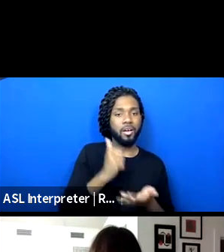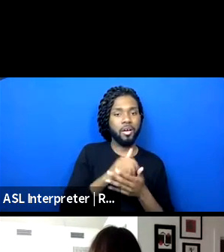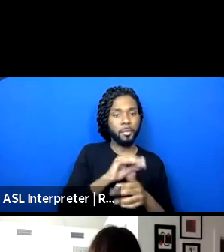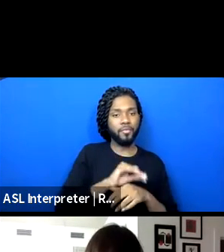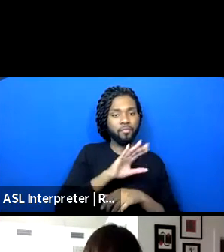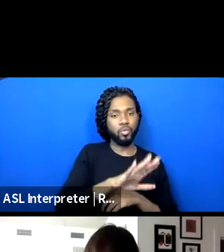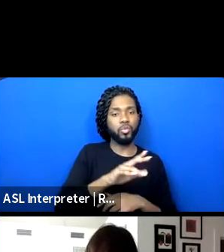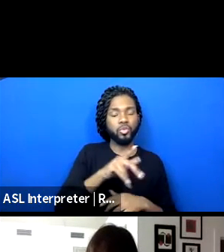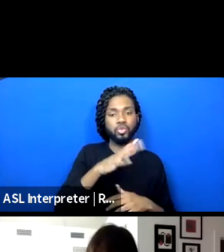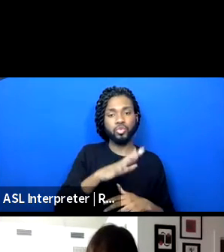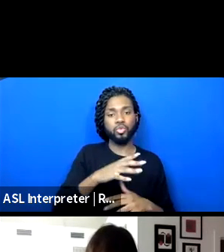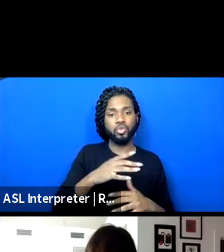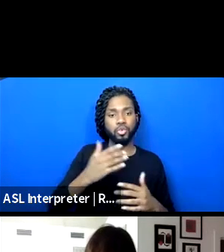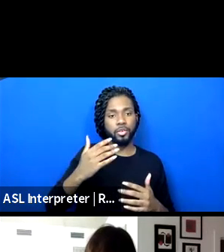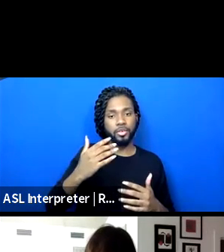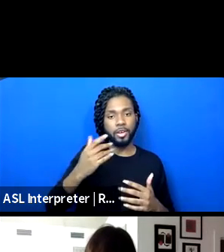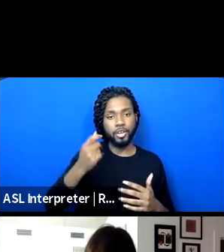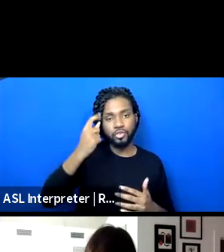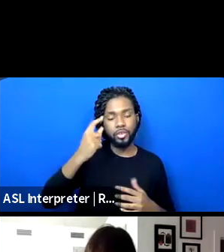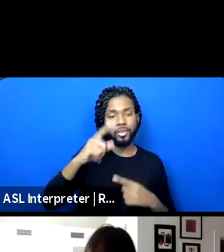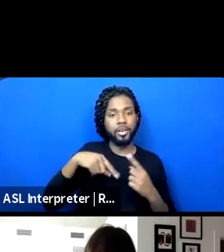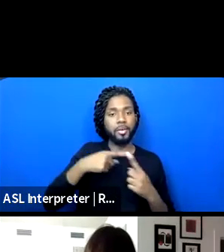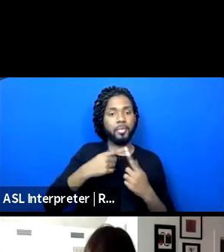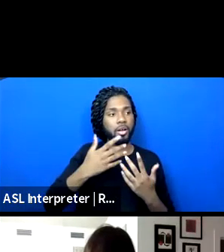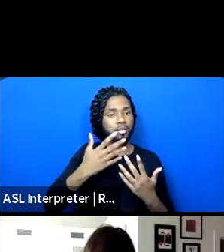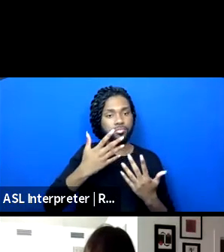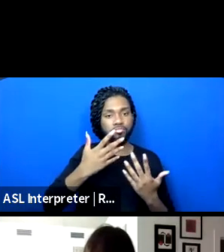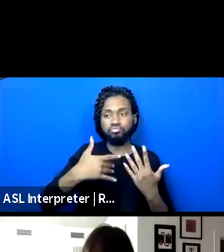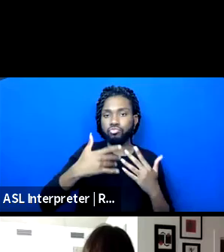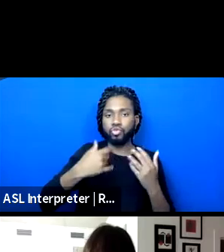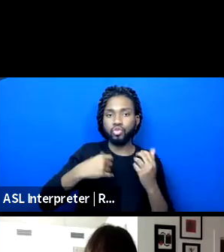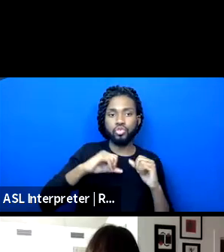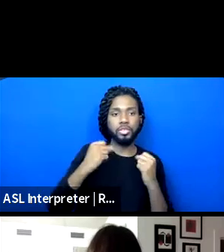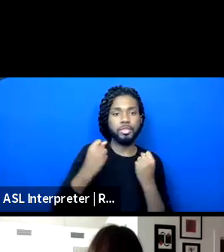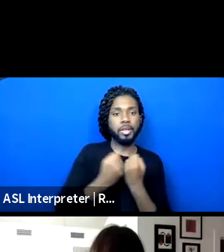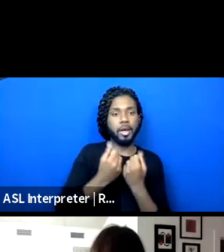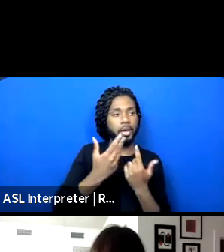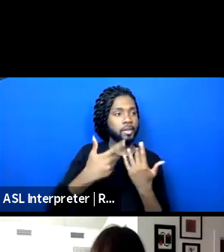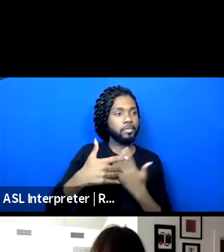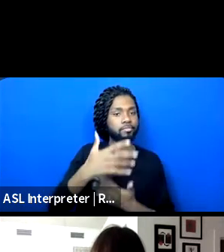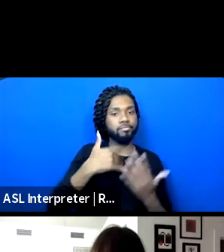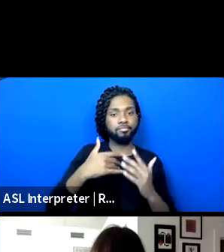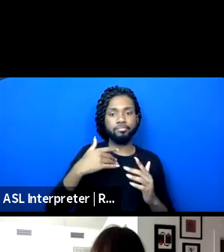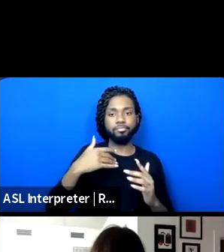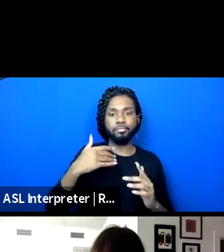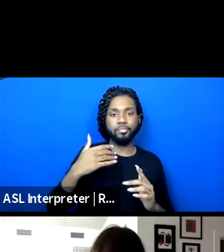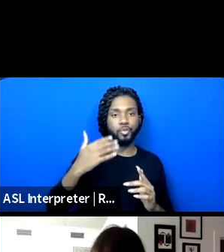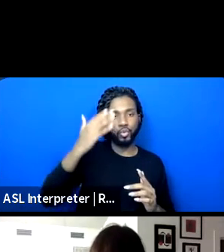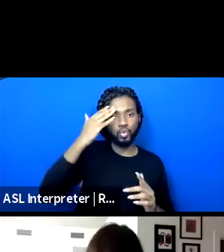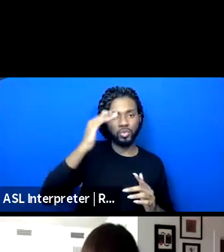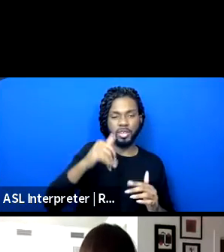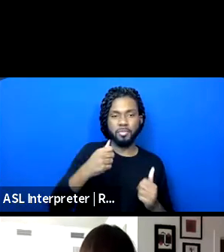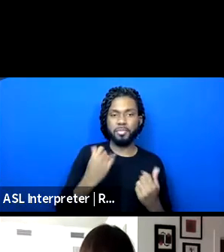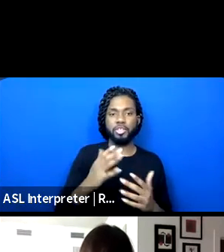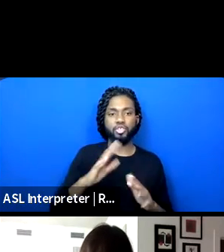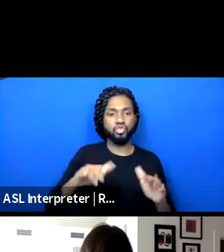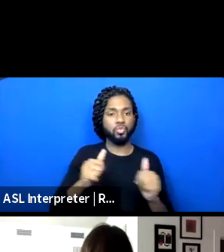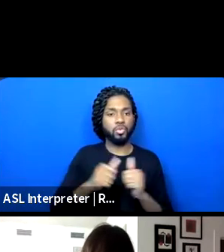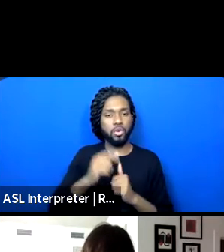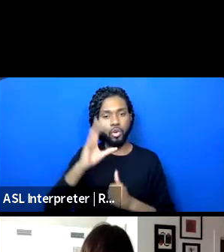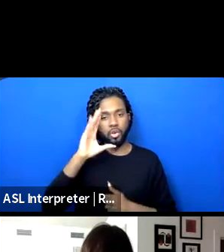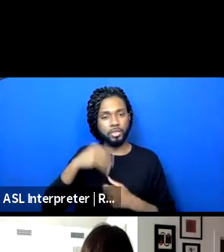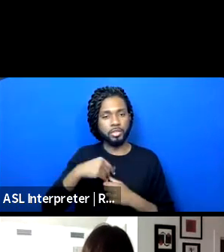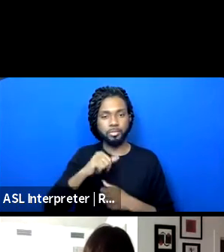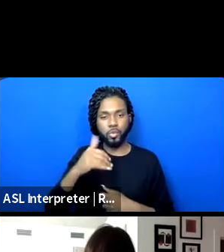both social clues that many children of autism don't capture. But I've also been thinking about this a little